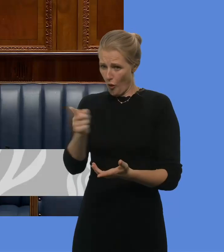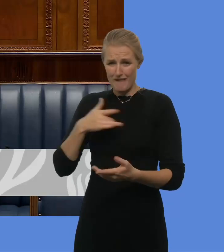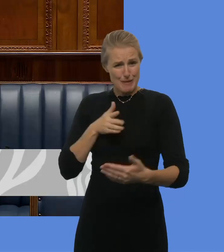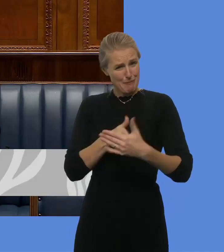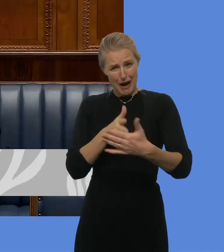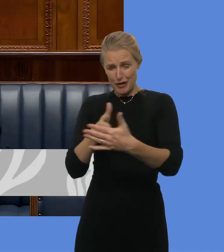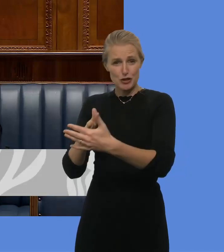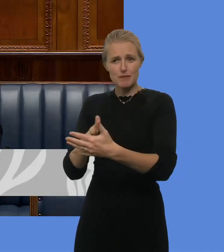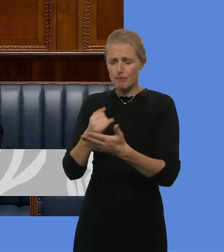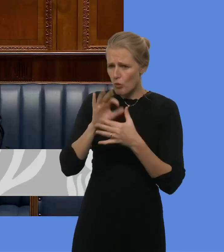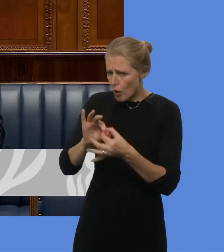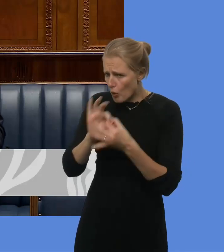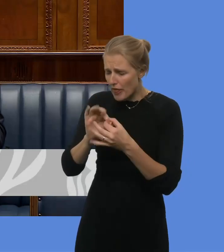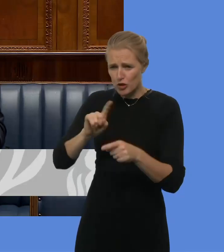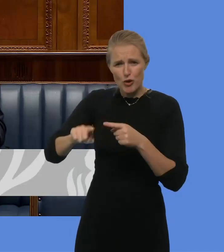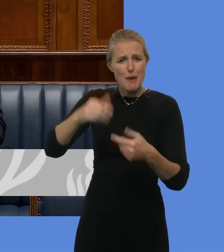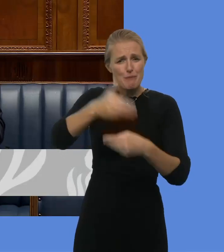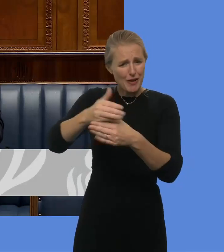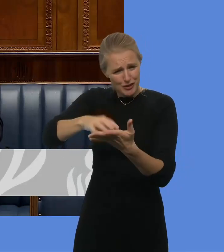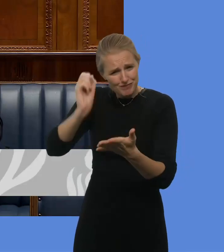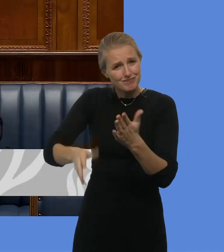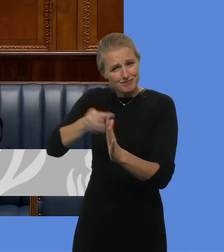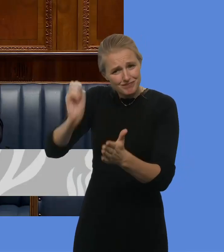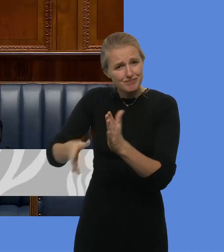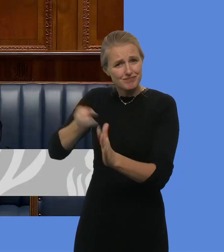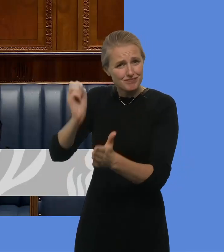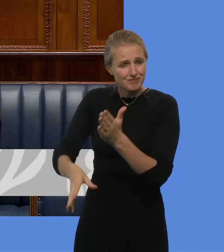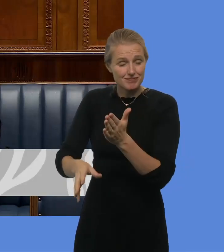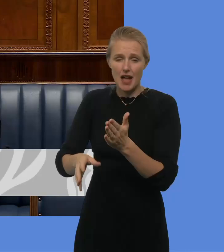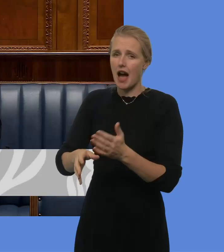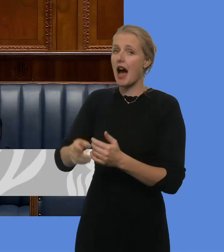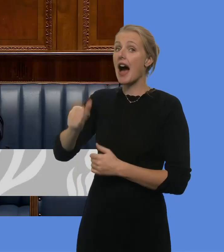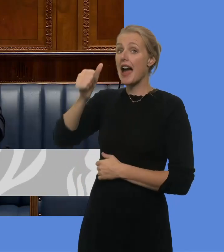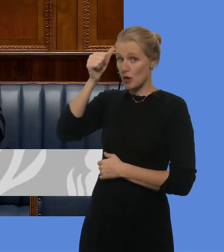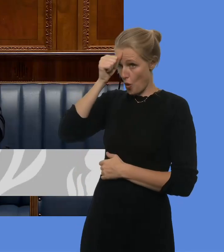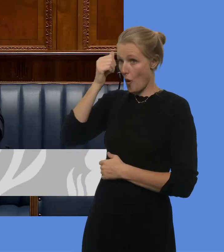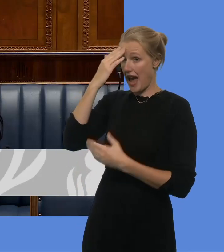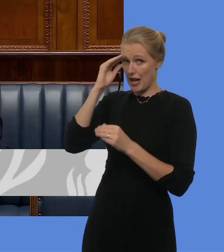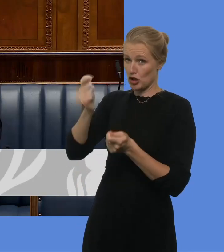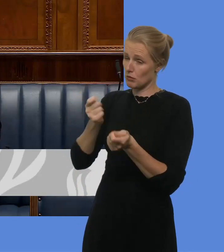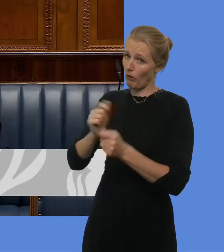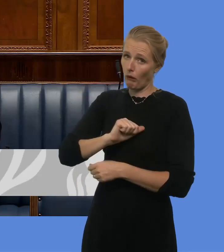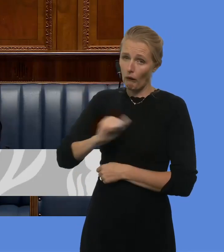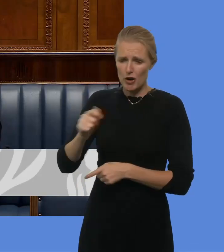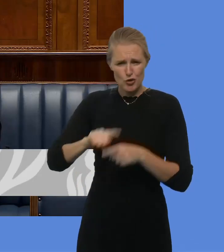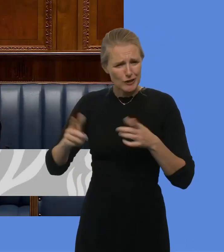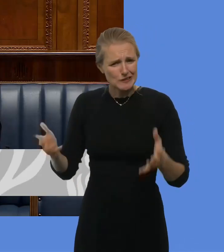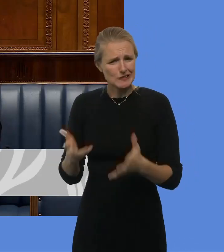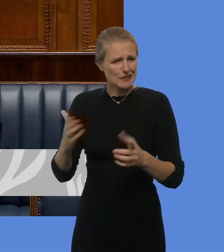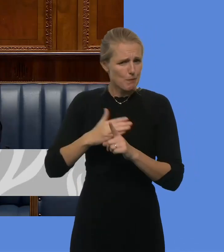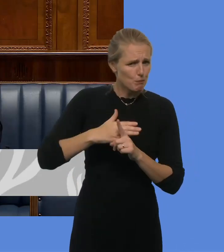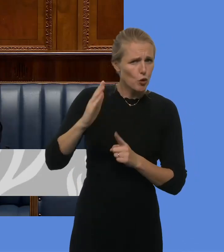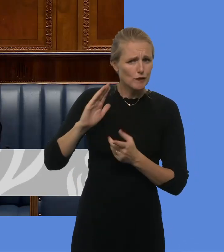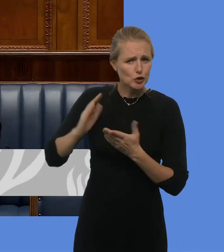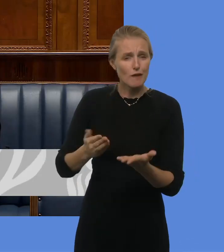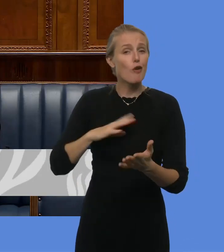know the same will be true of colleagues across this House, including the Education Minister, who I know is doing all he can to support and improve services for those with